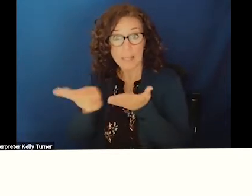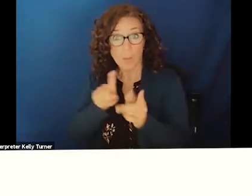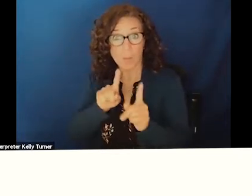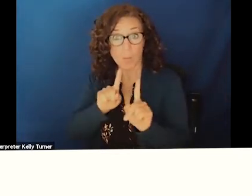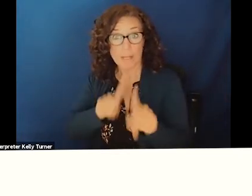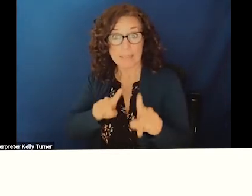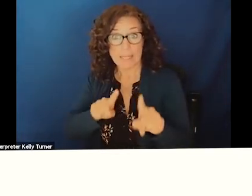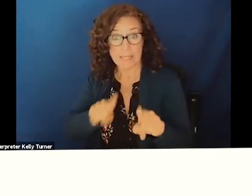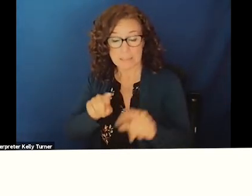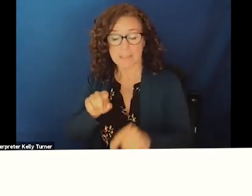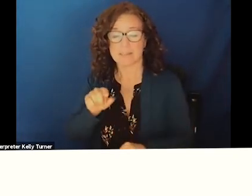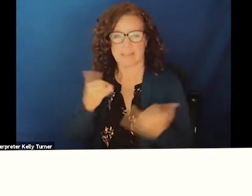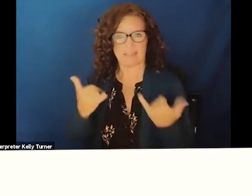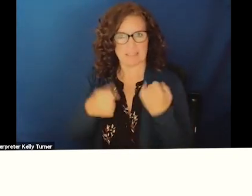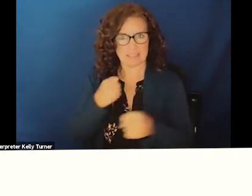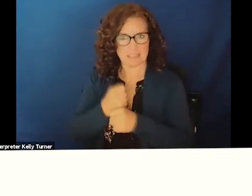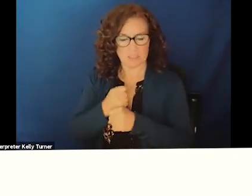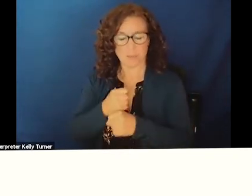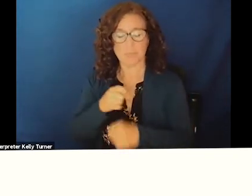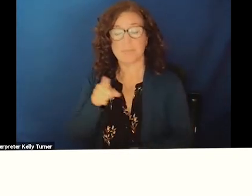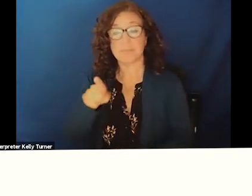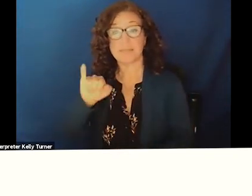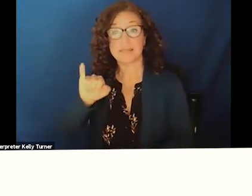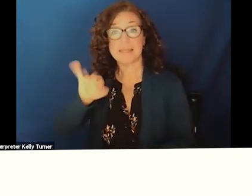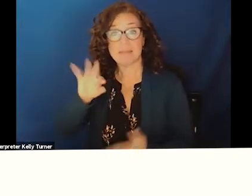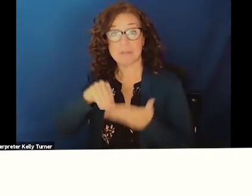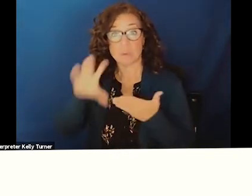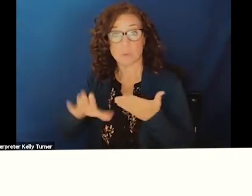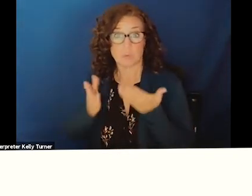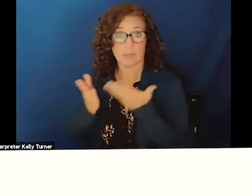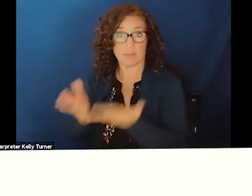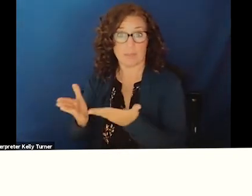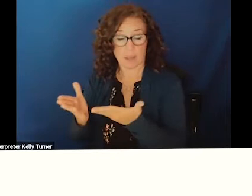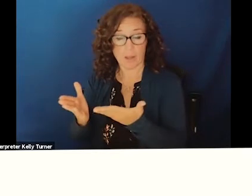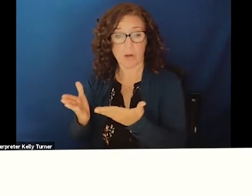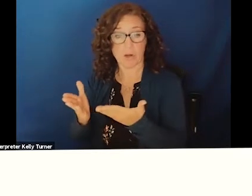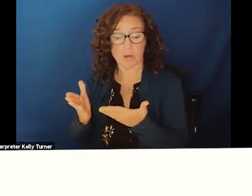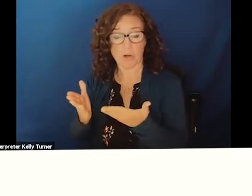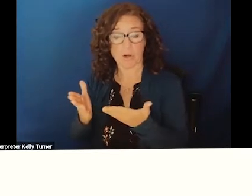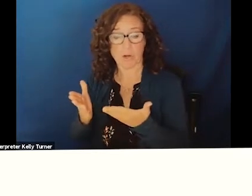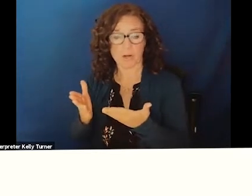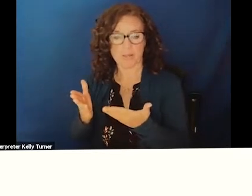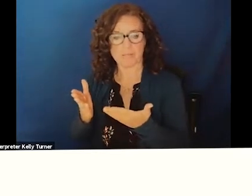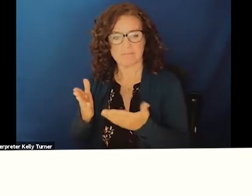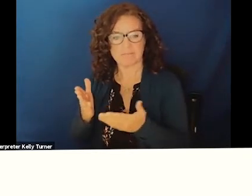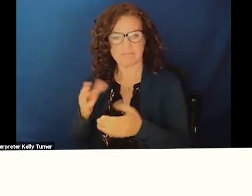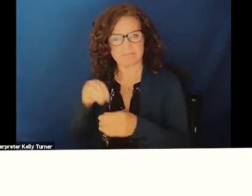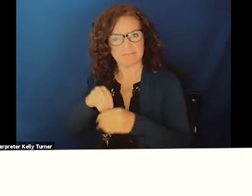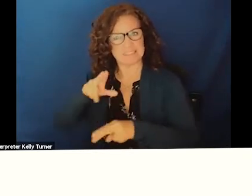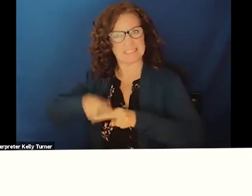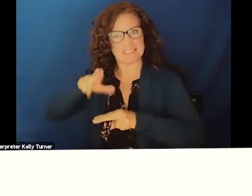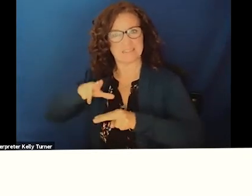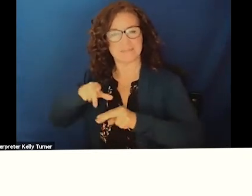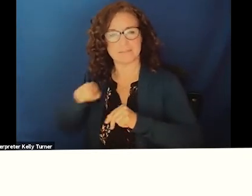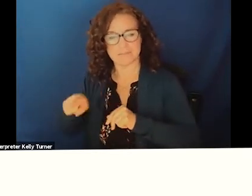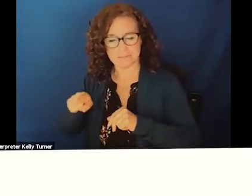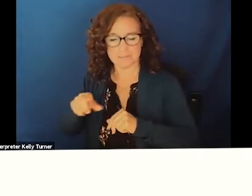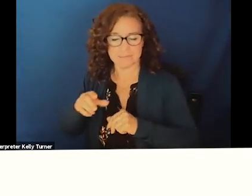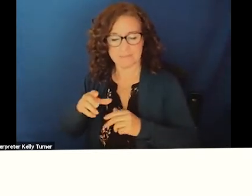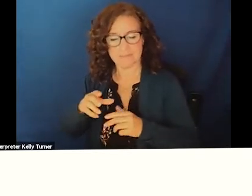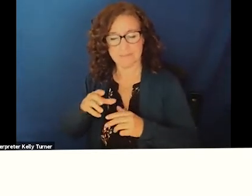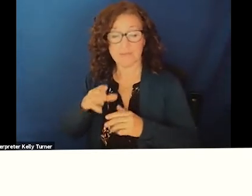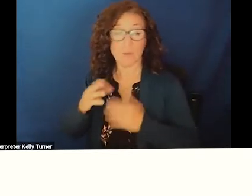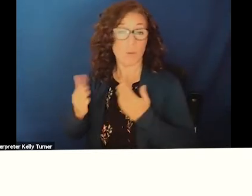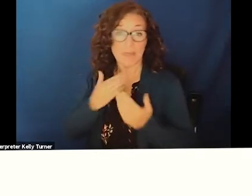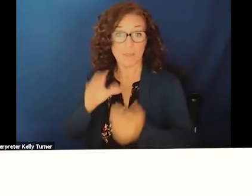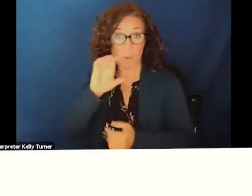is if a student's present, okay, seat time, what we call seat time, you're in your seat, be it on Zoom or in